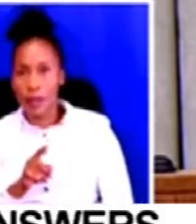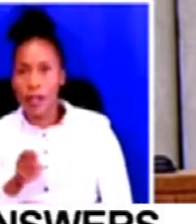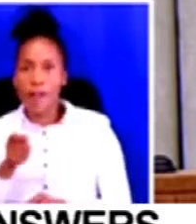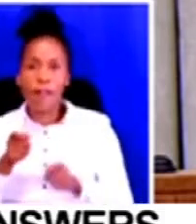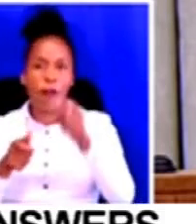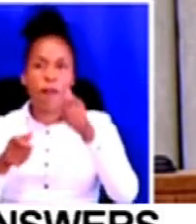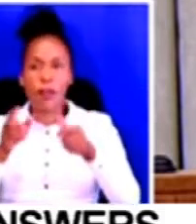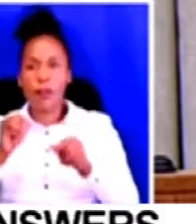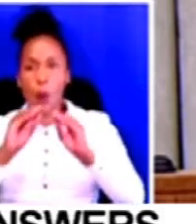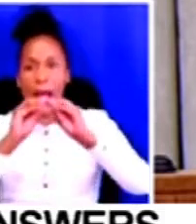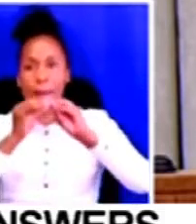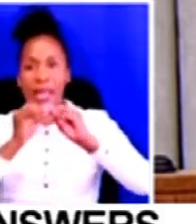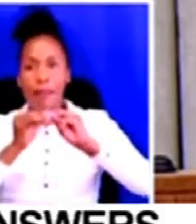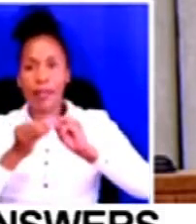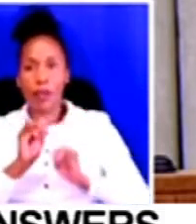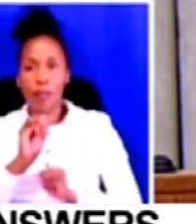amendments to the